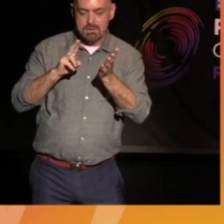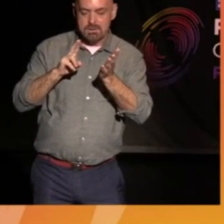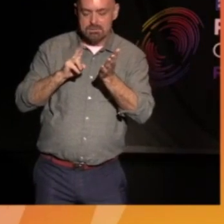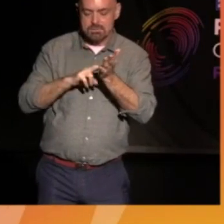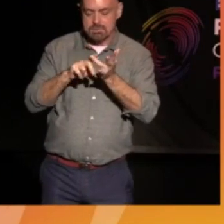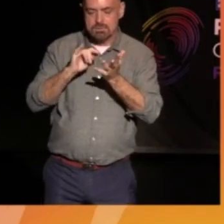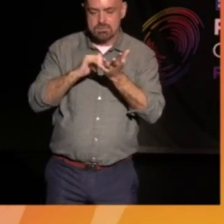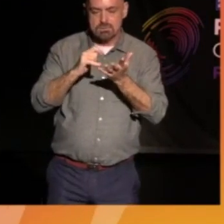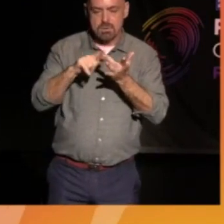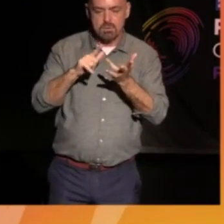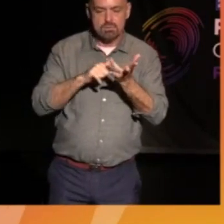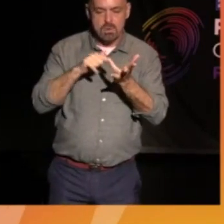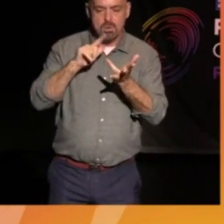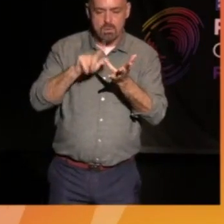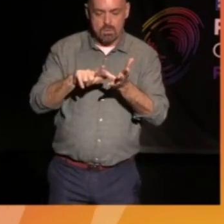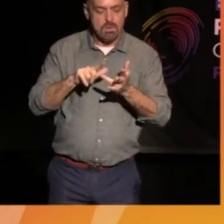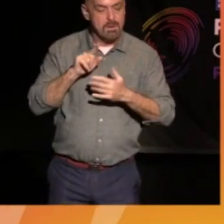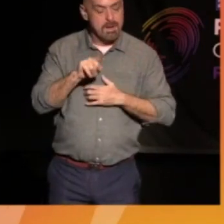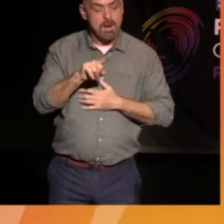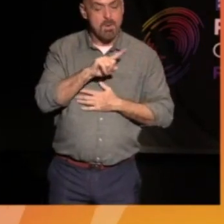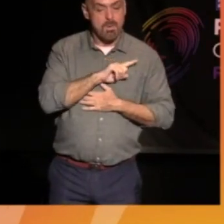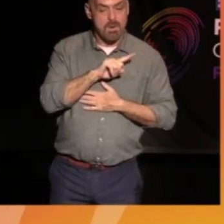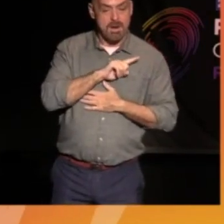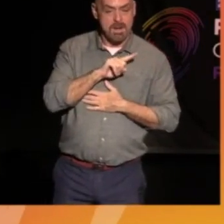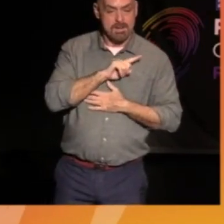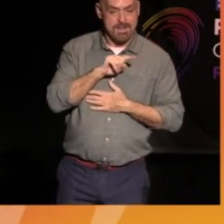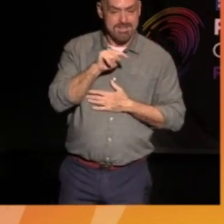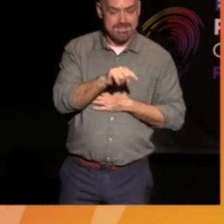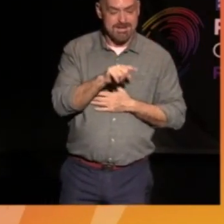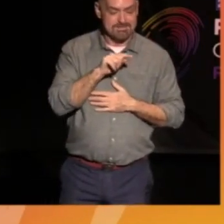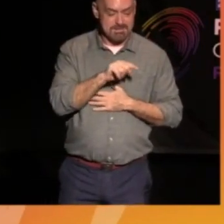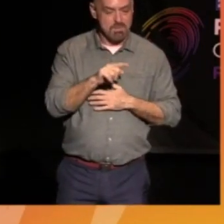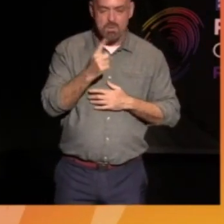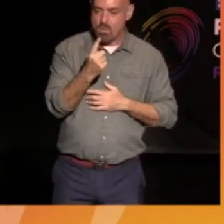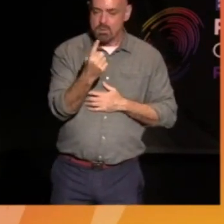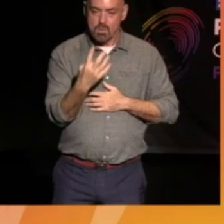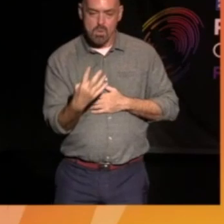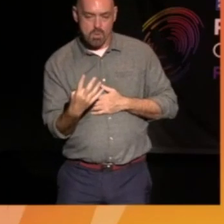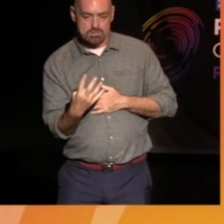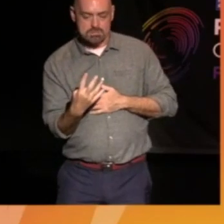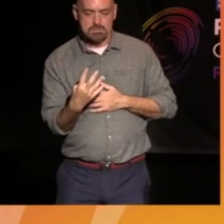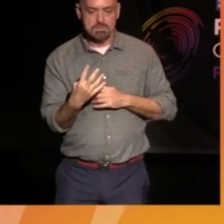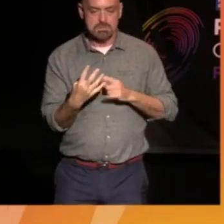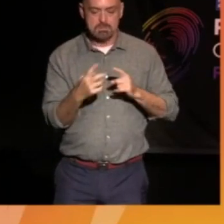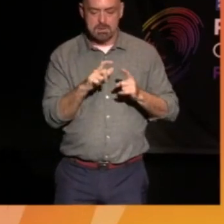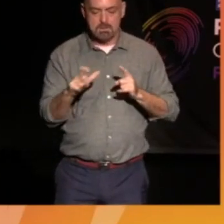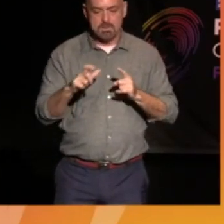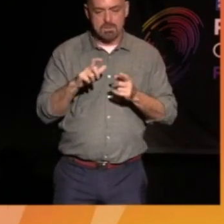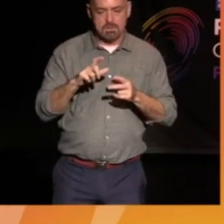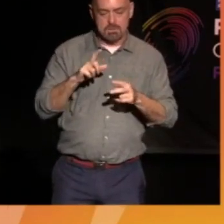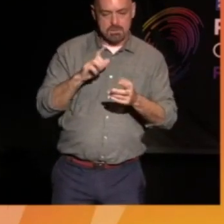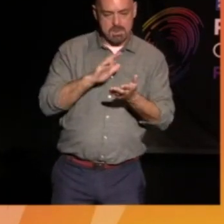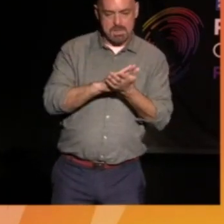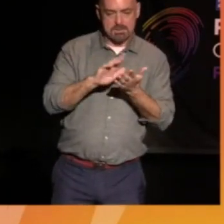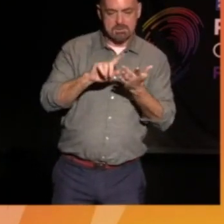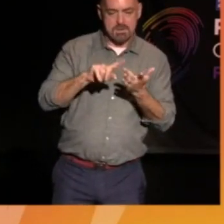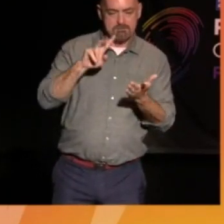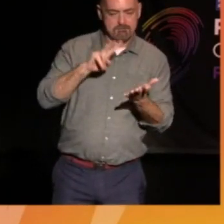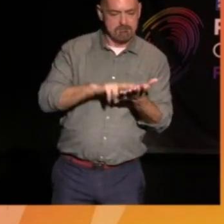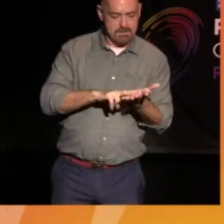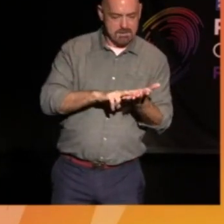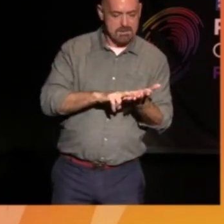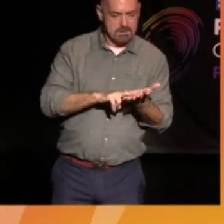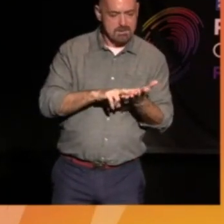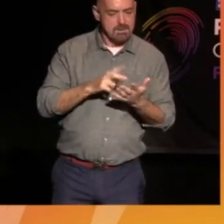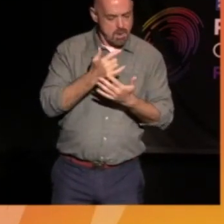That was mainly for the reason of the fact that nearly a quarter of their population has HIV, and sadly a lot